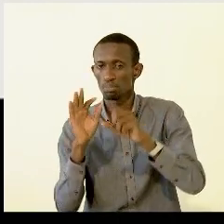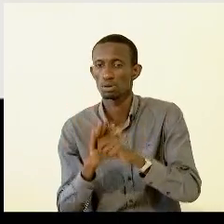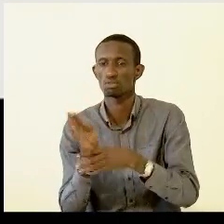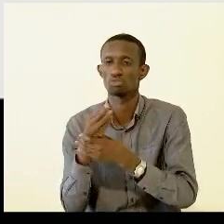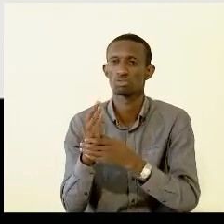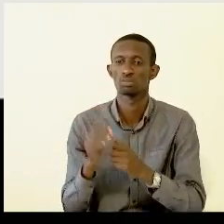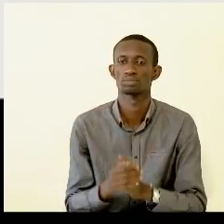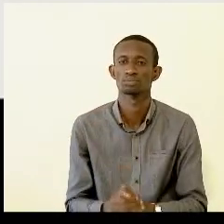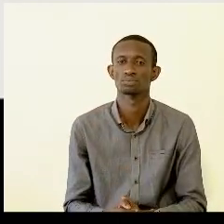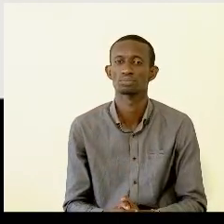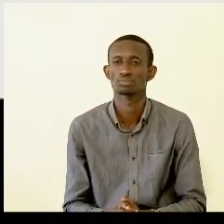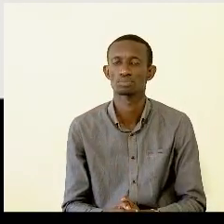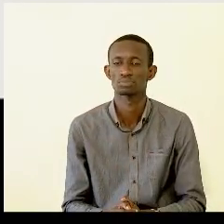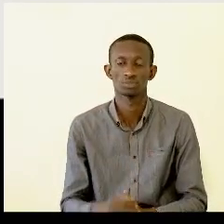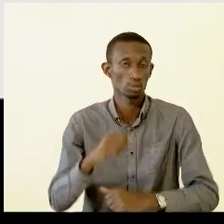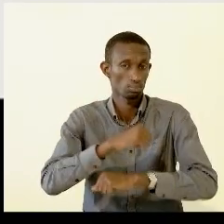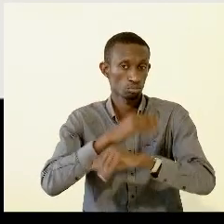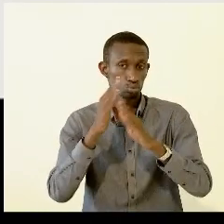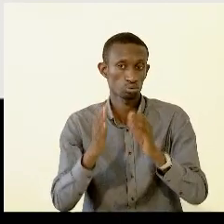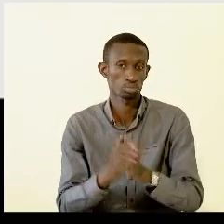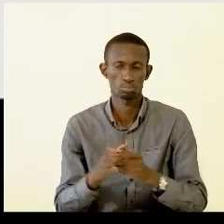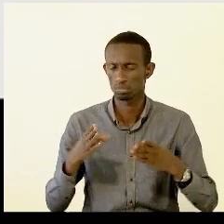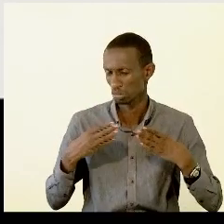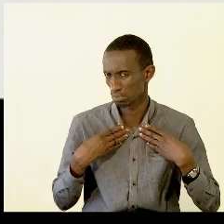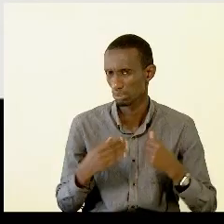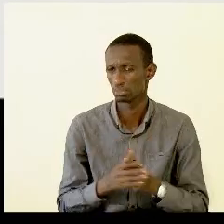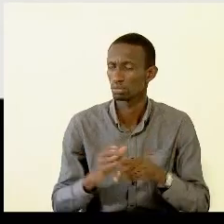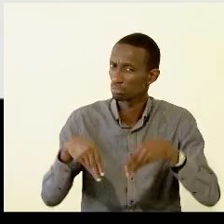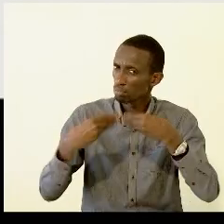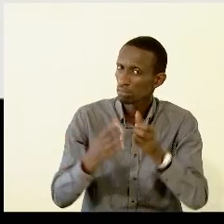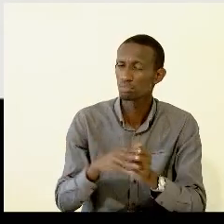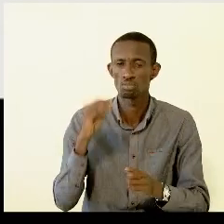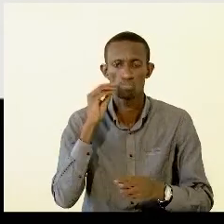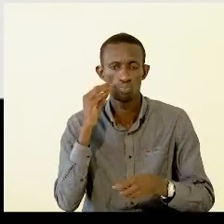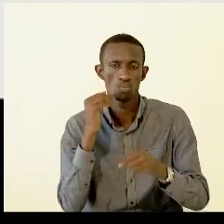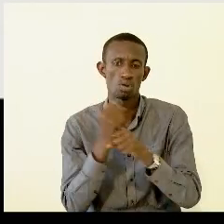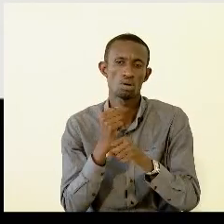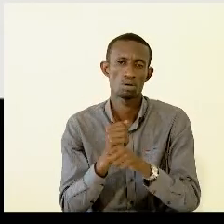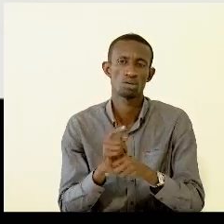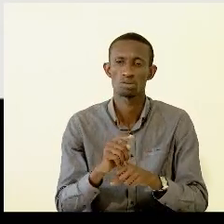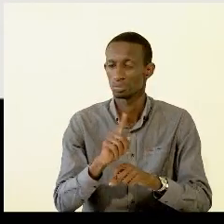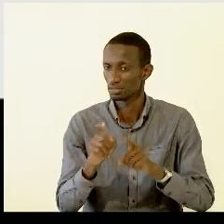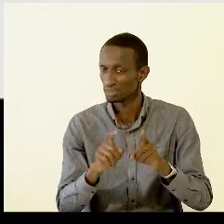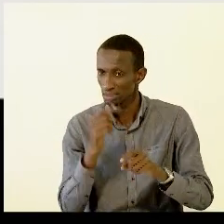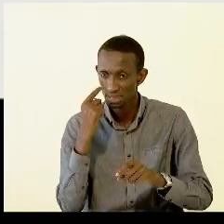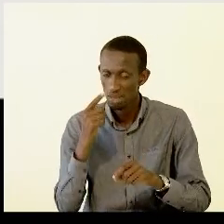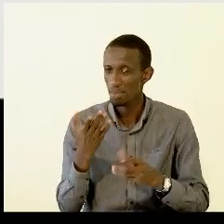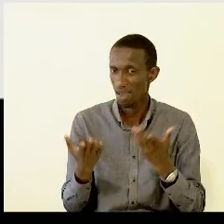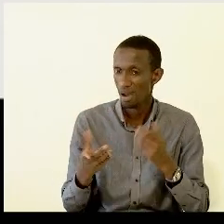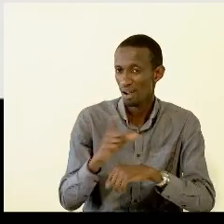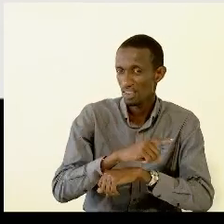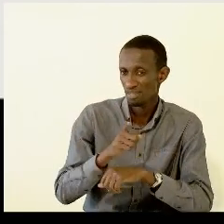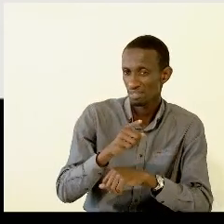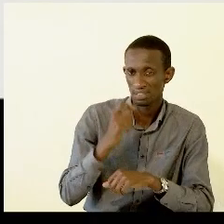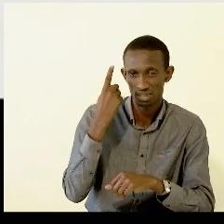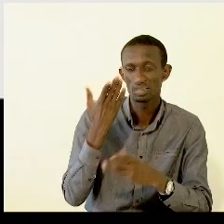leaves. Dear students, allow me give you homework to test your level of understanding, because